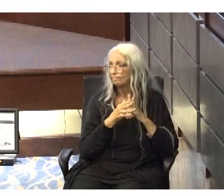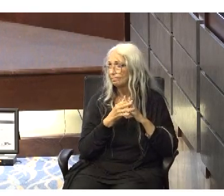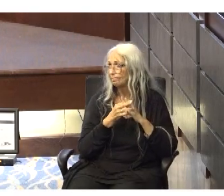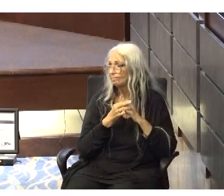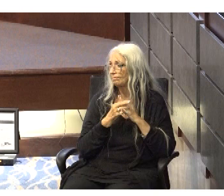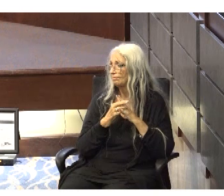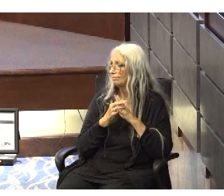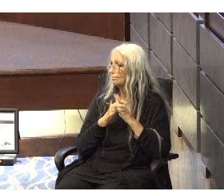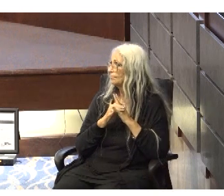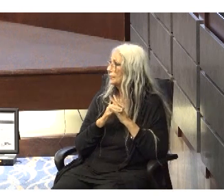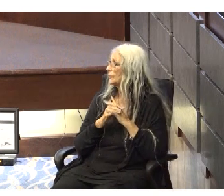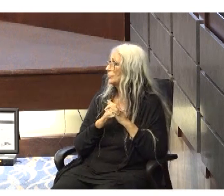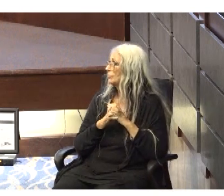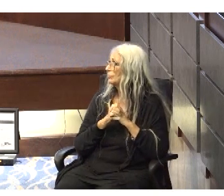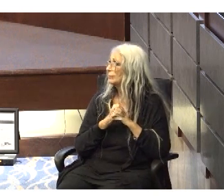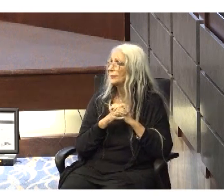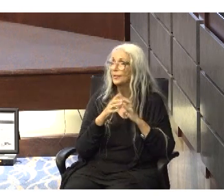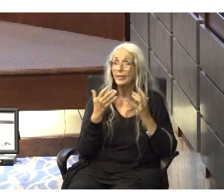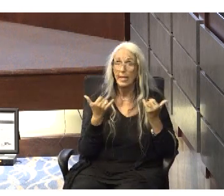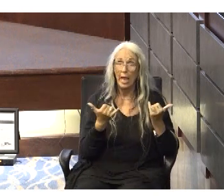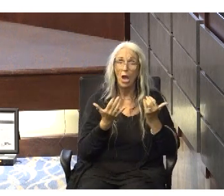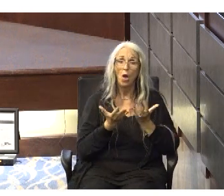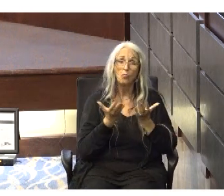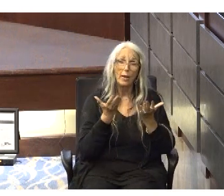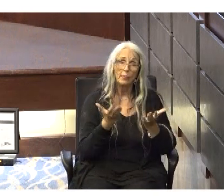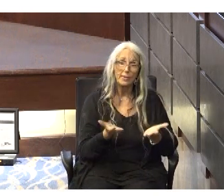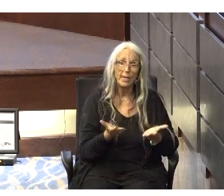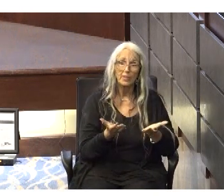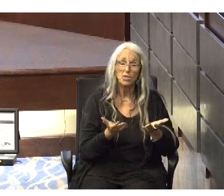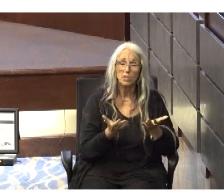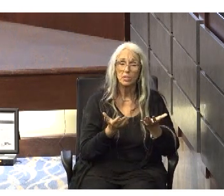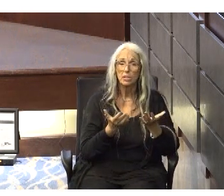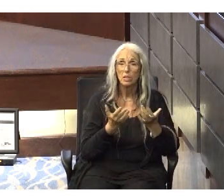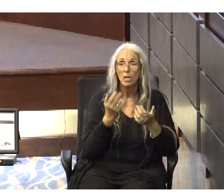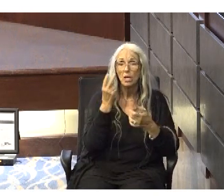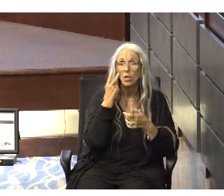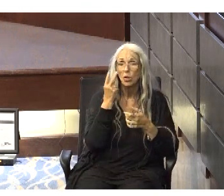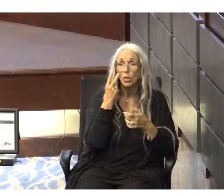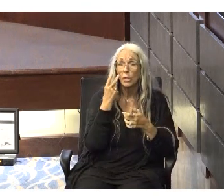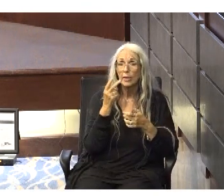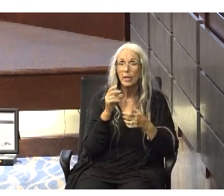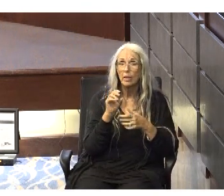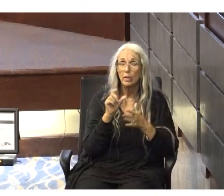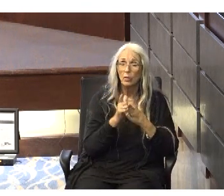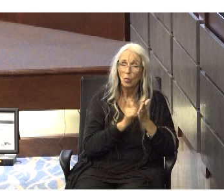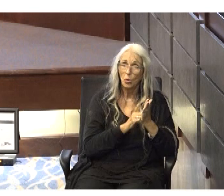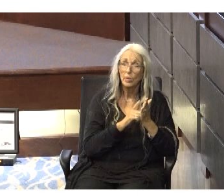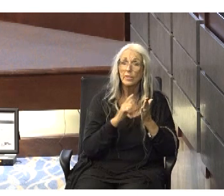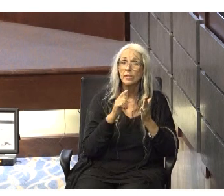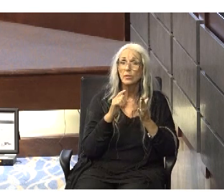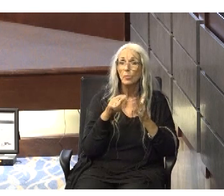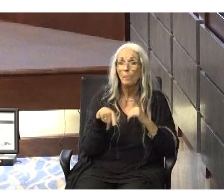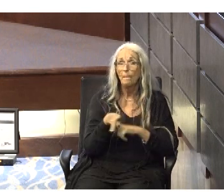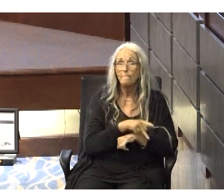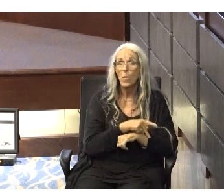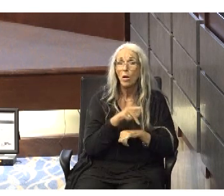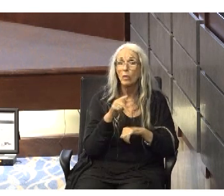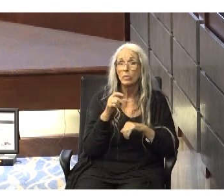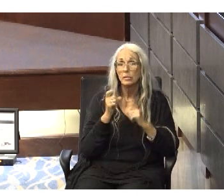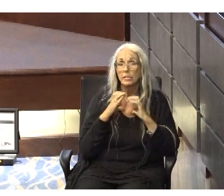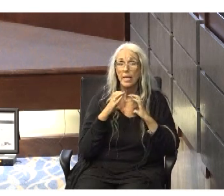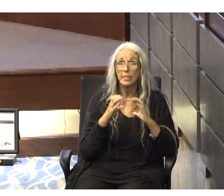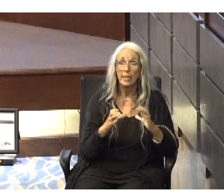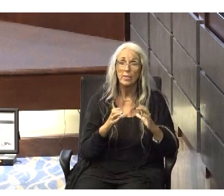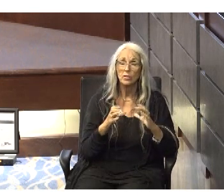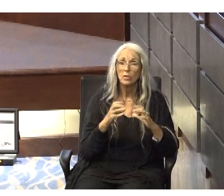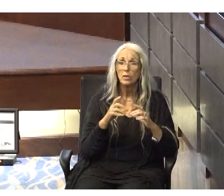So here we want to lay out what our current recommendations are, looking at these ordinances. In terms of parkland dedication, the